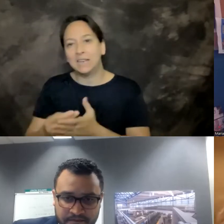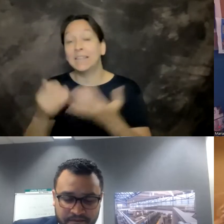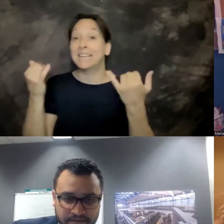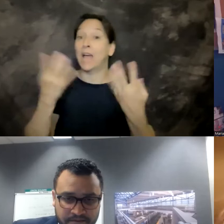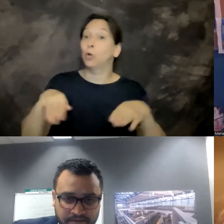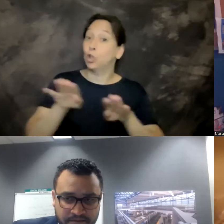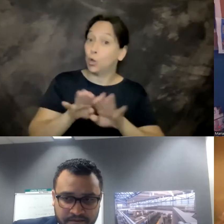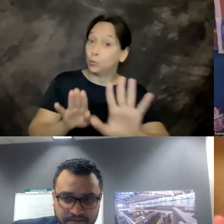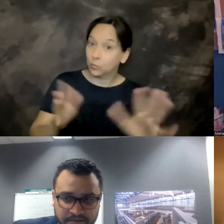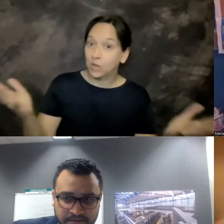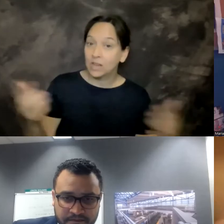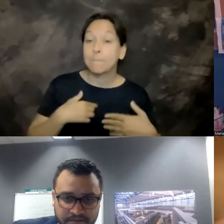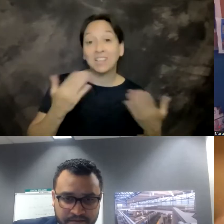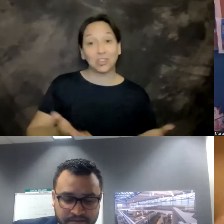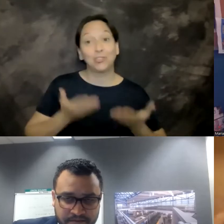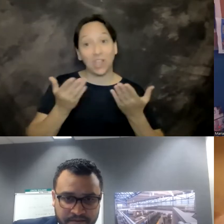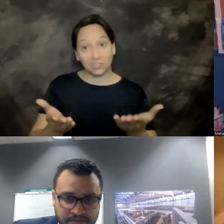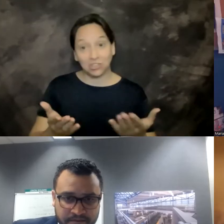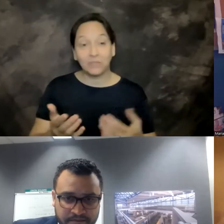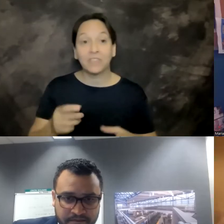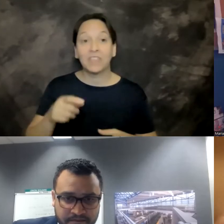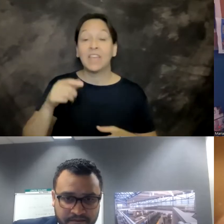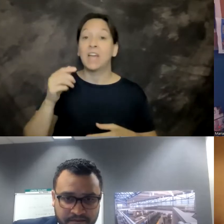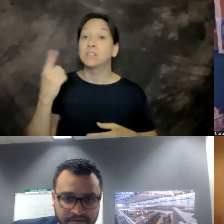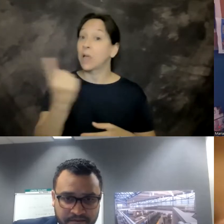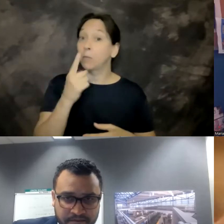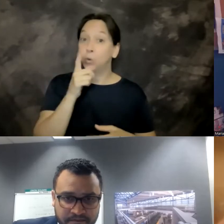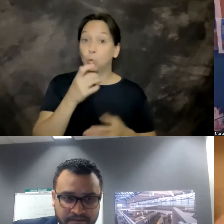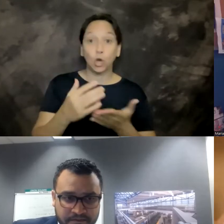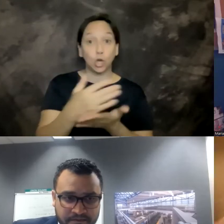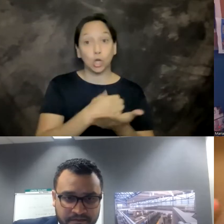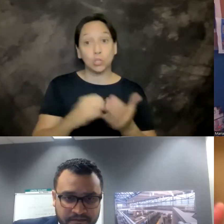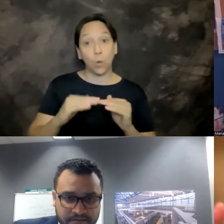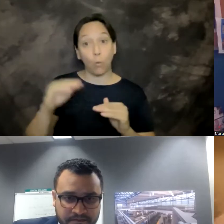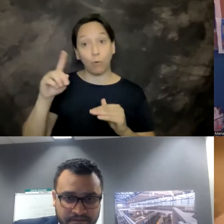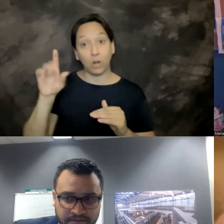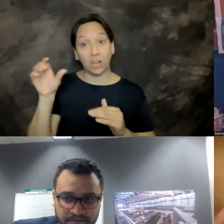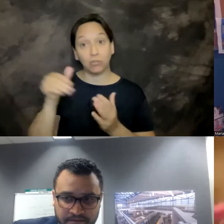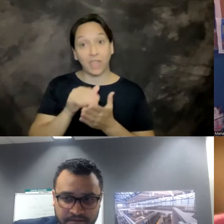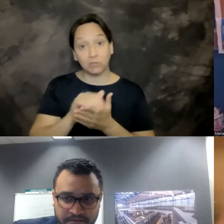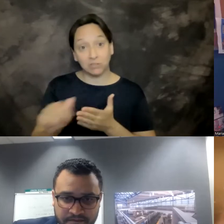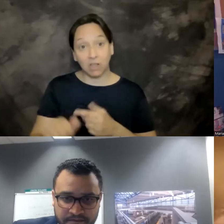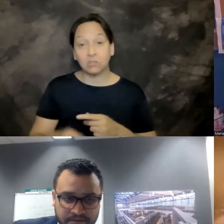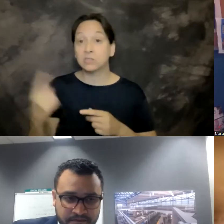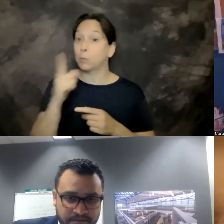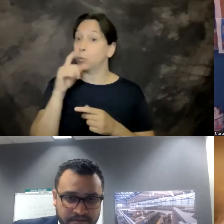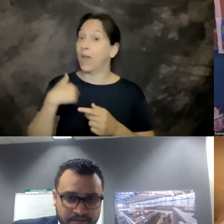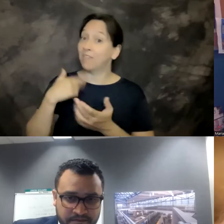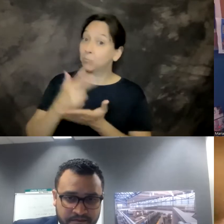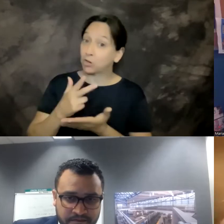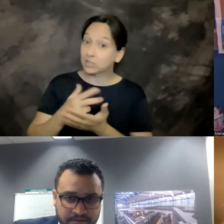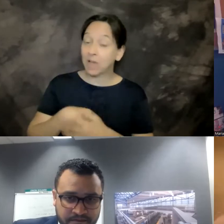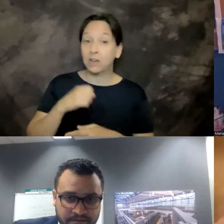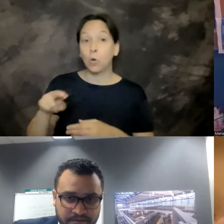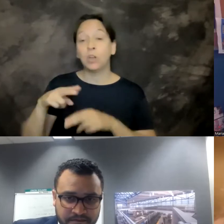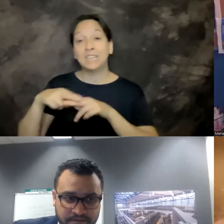This is my suggestion. During this, anyone who makes over 100 grand, anyone who has a parking spot or a T car